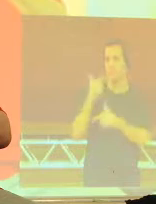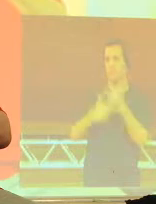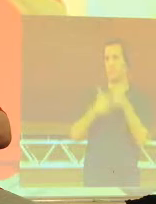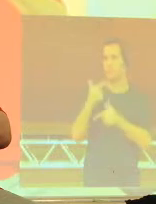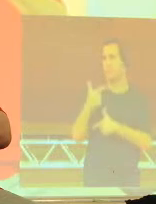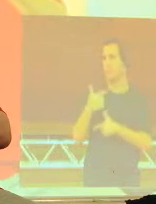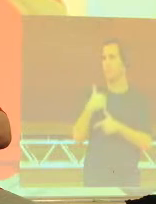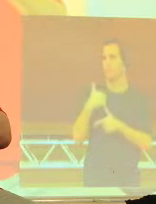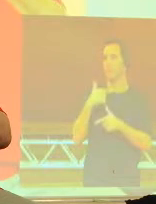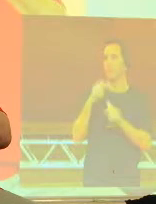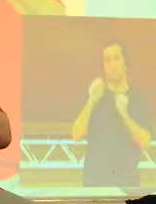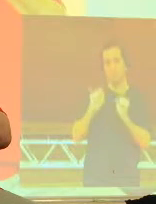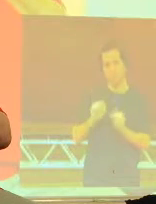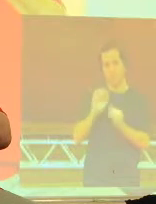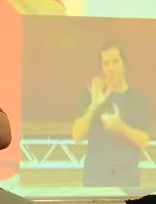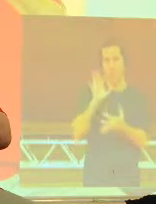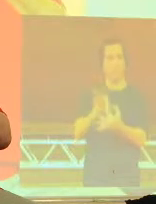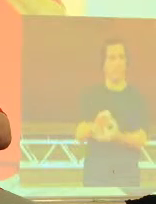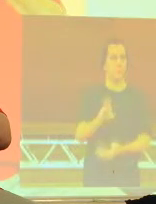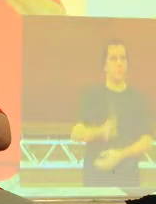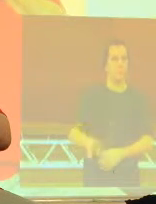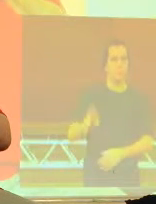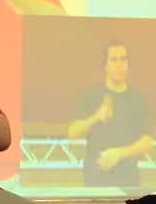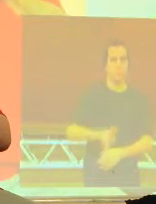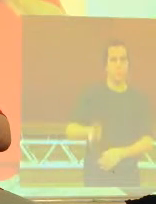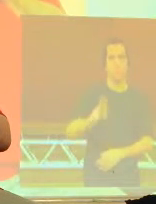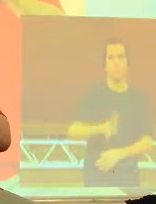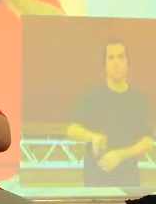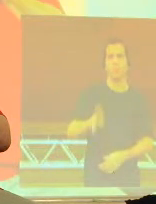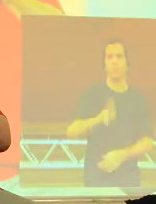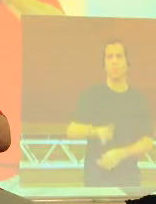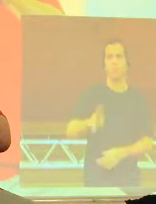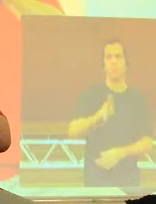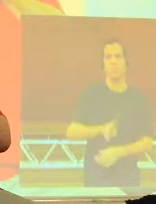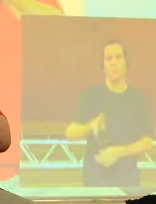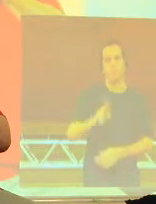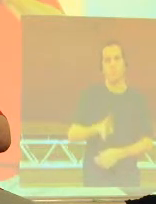I would get a job as a waiter instead.